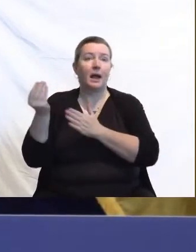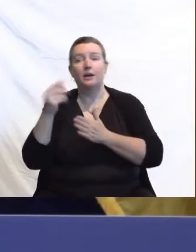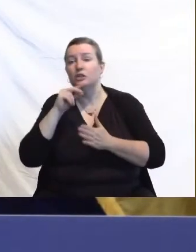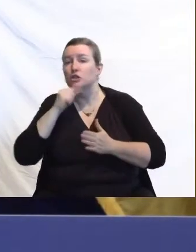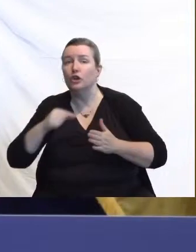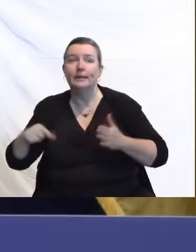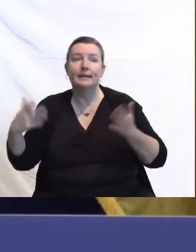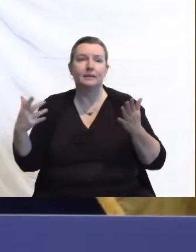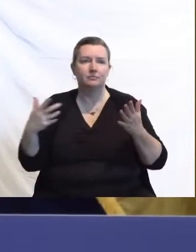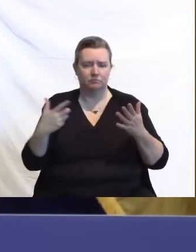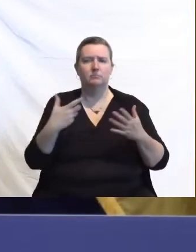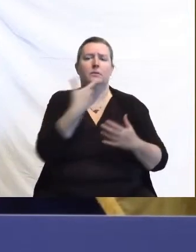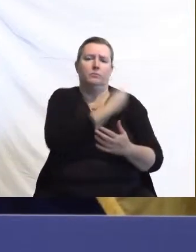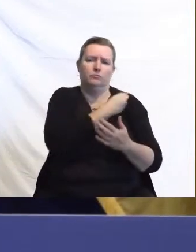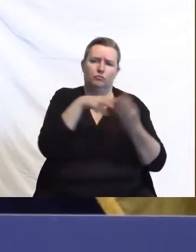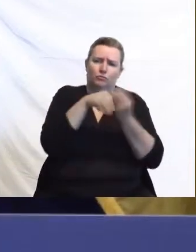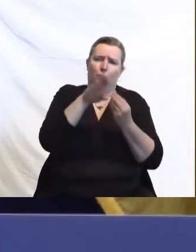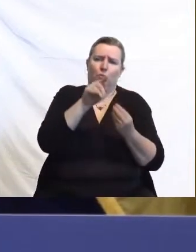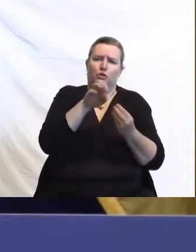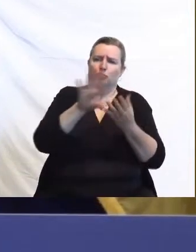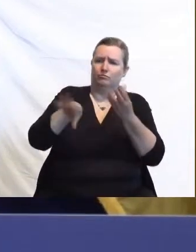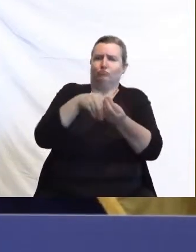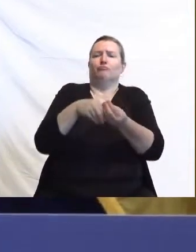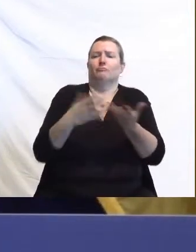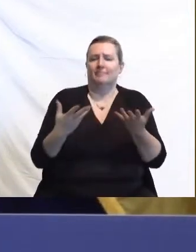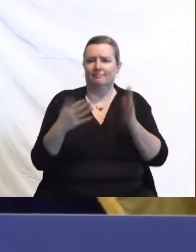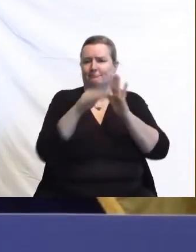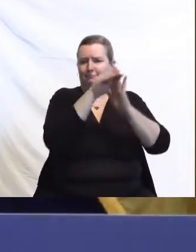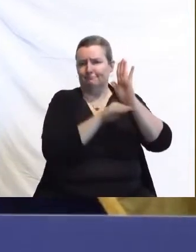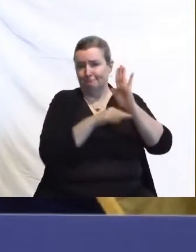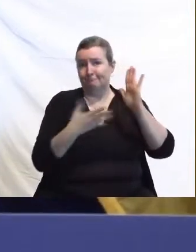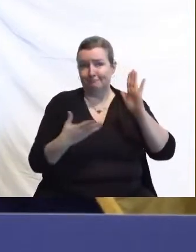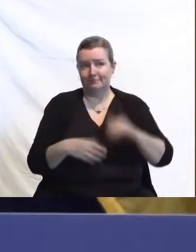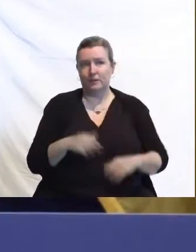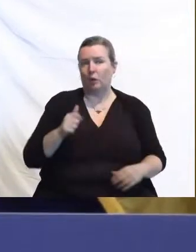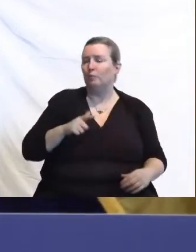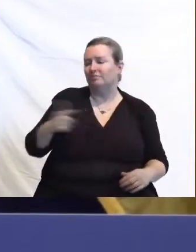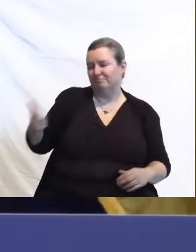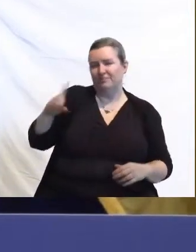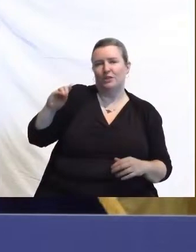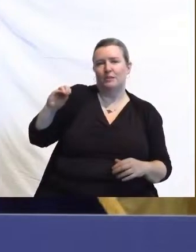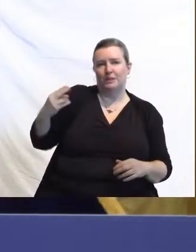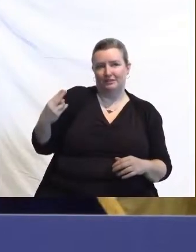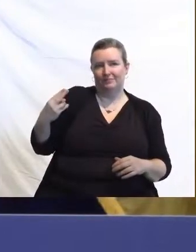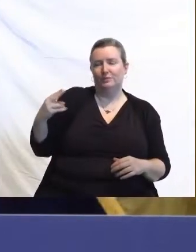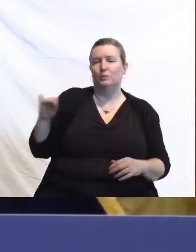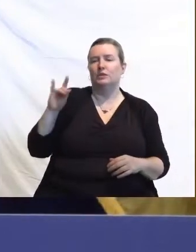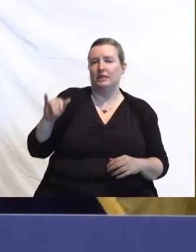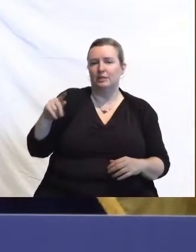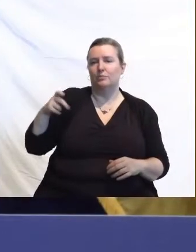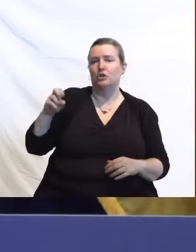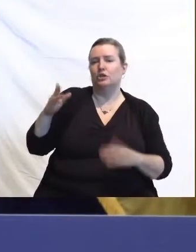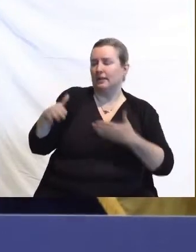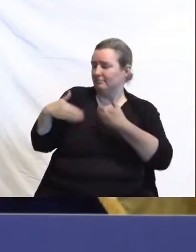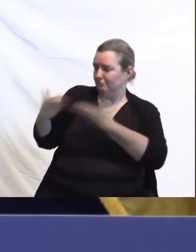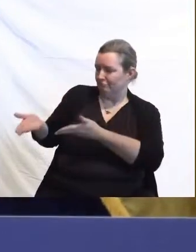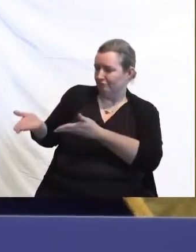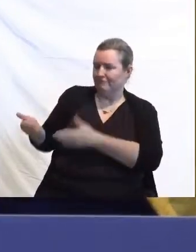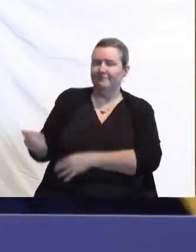shot. With that, please help me welcome the woman who needs no introduction, the Commissioner of the Department of Health, Judy